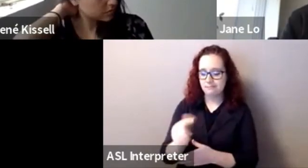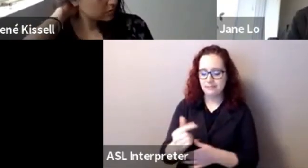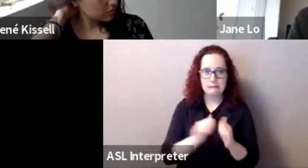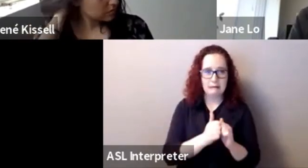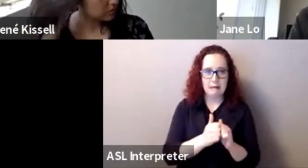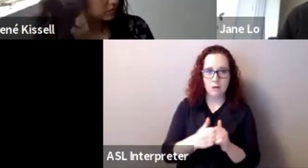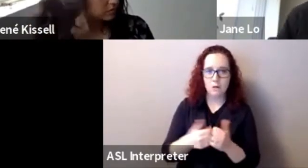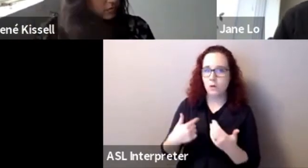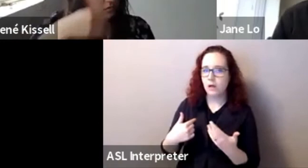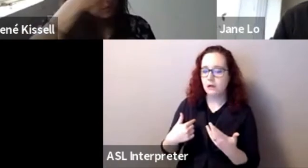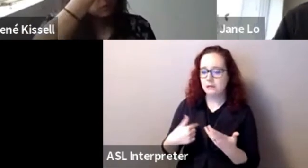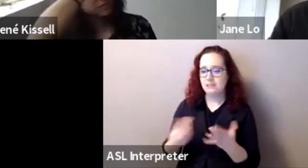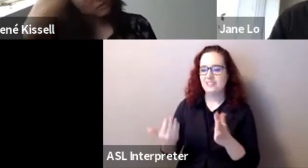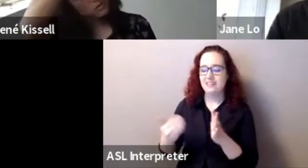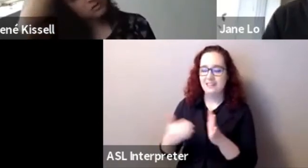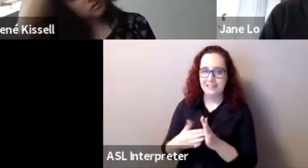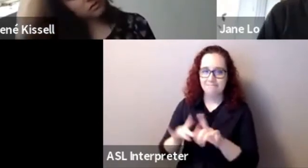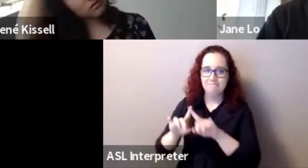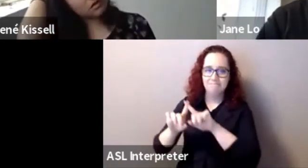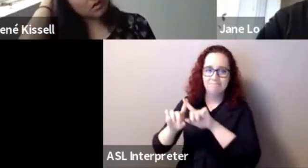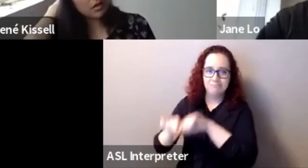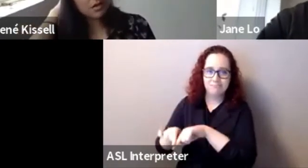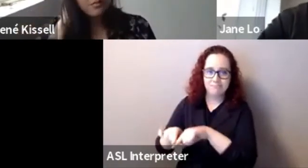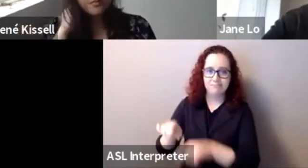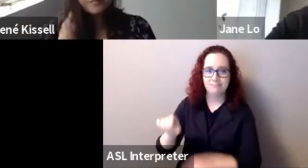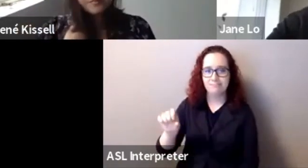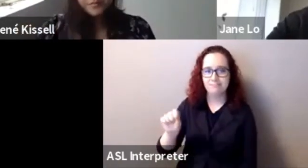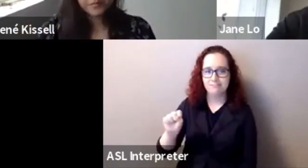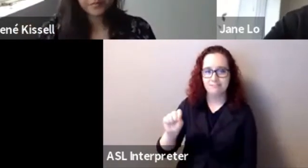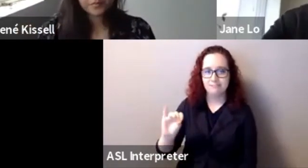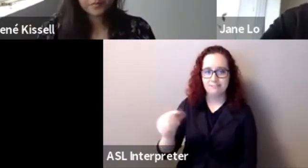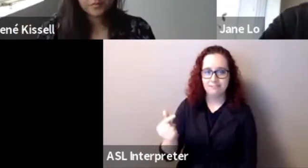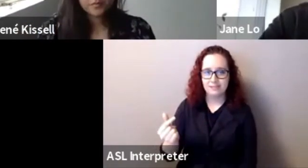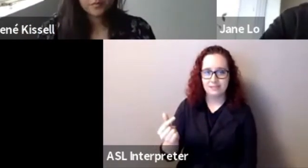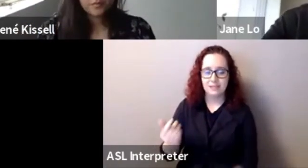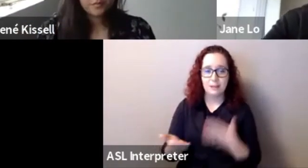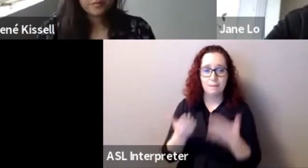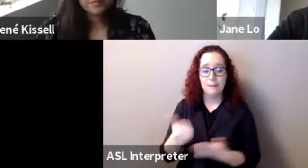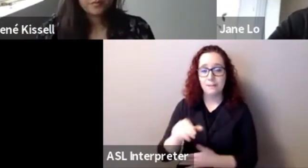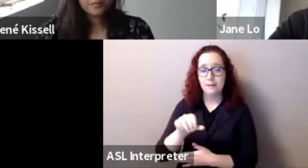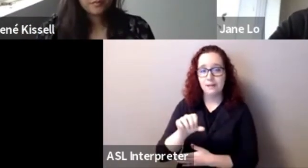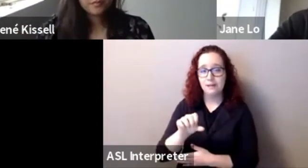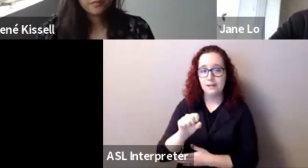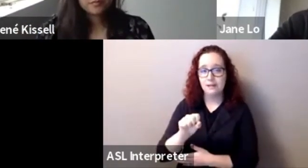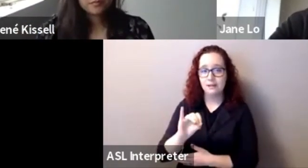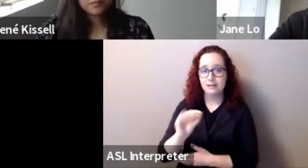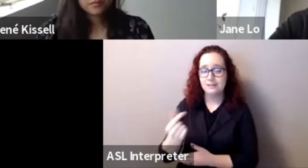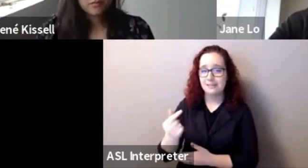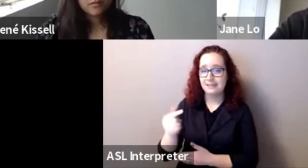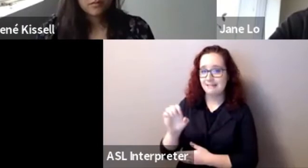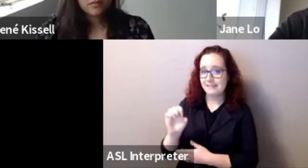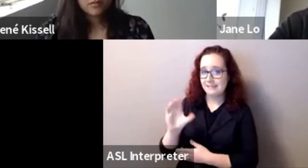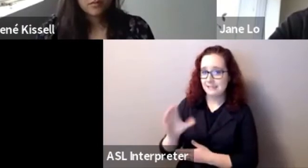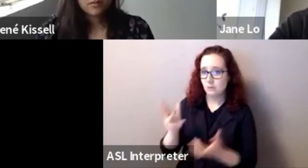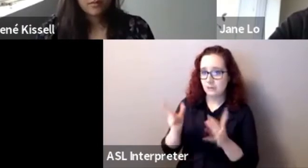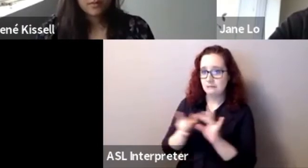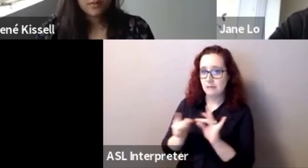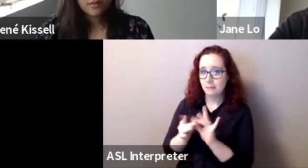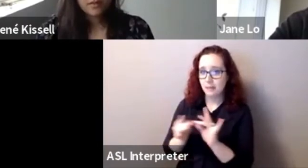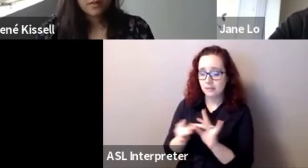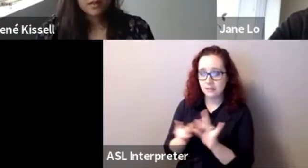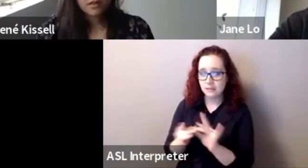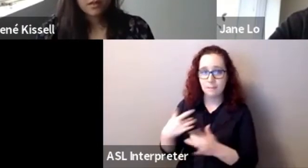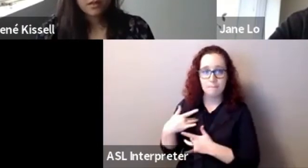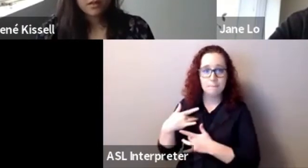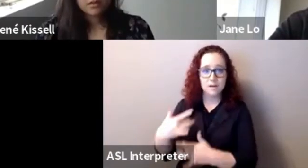I would say, again, that is completely up to the SIG. I don't know if anyone in the SIG EC wants to comment if you've been in a SIG that had subcommittees. I